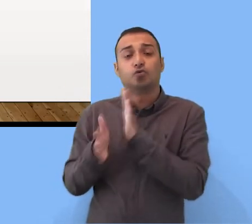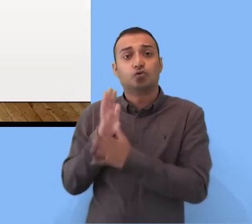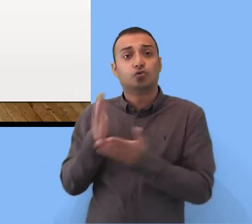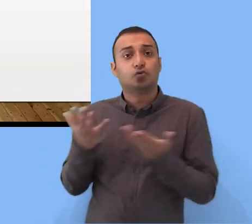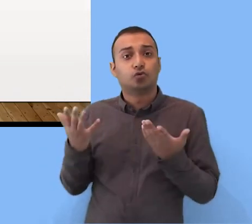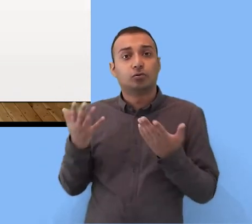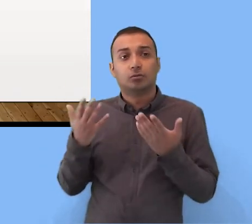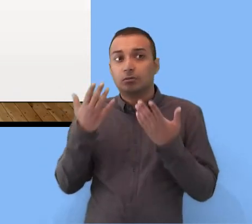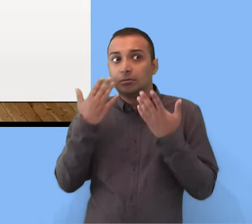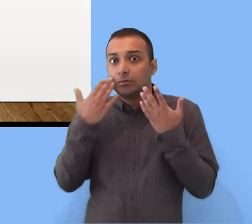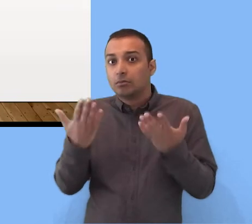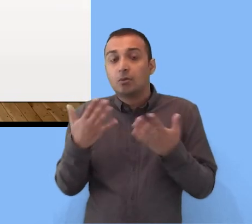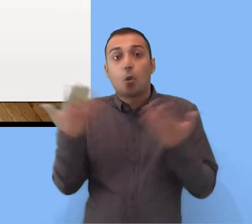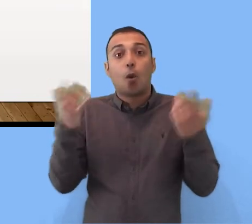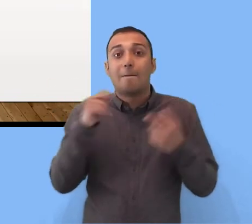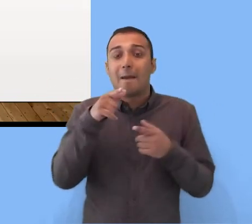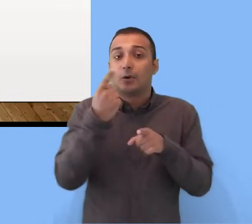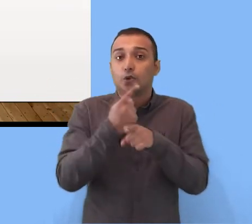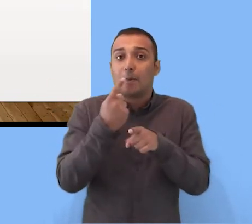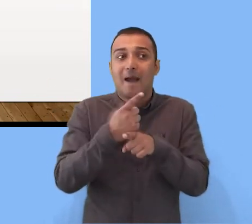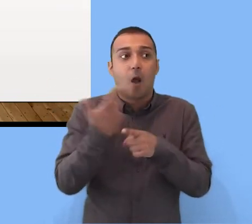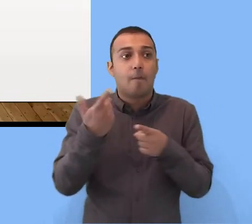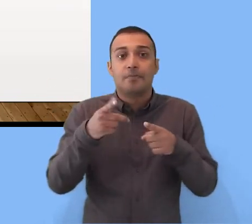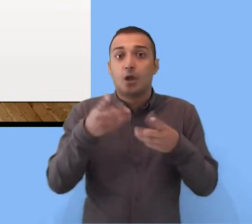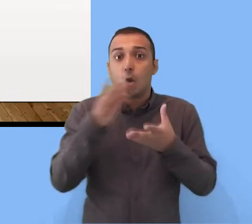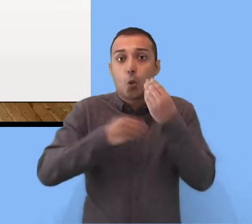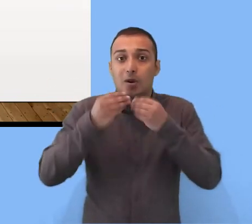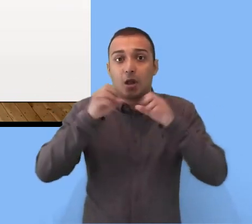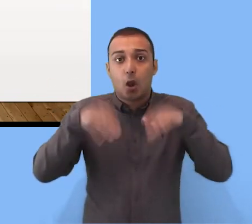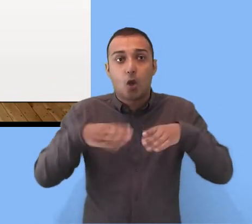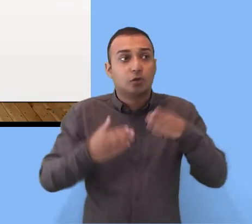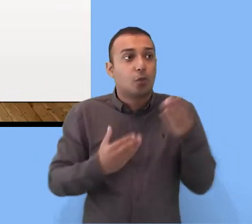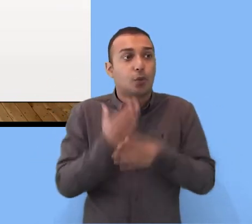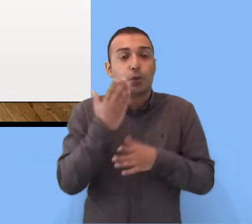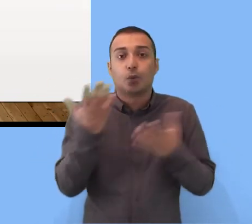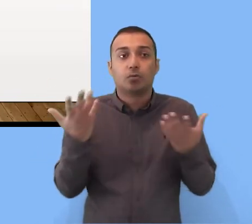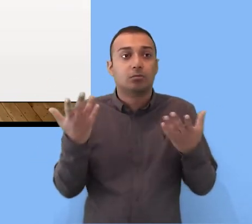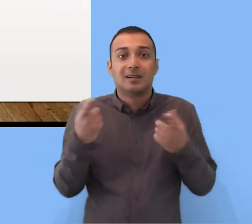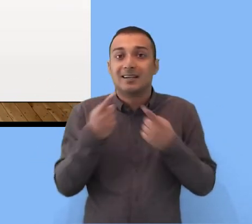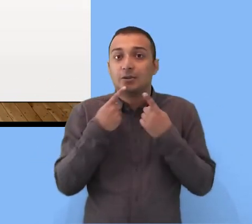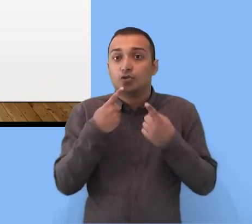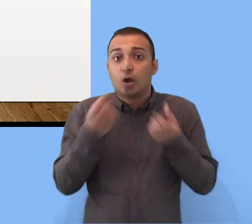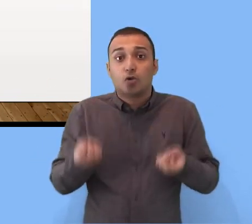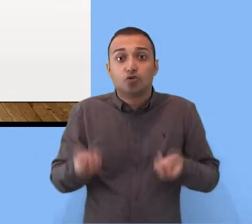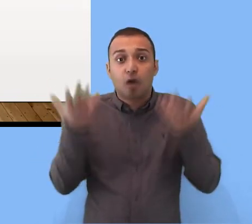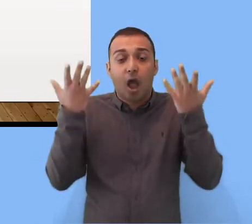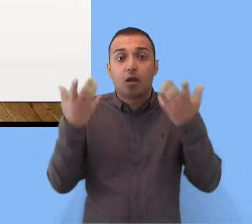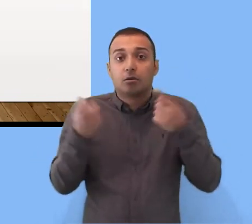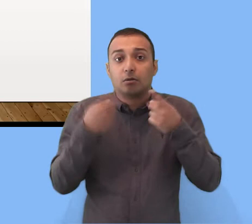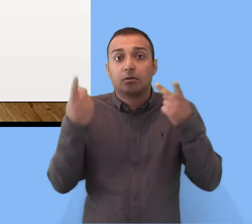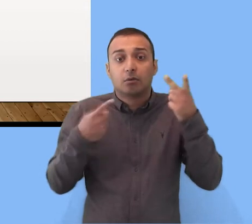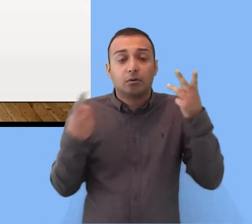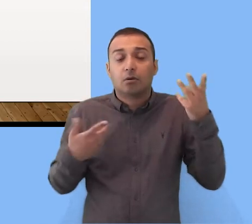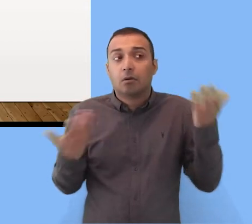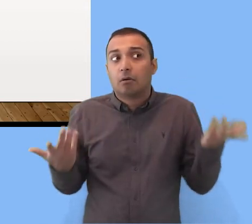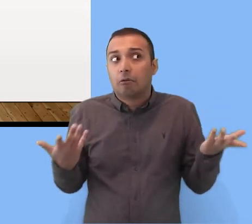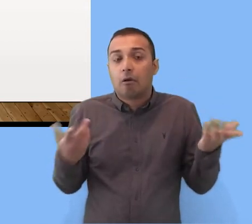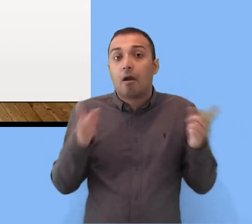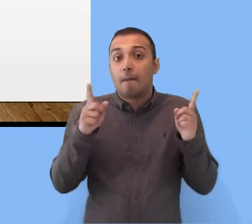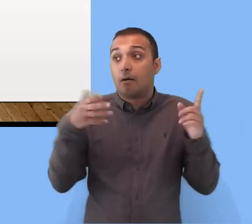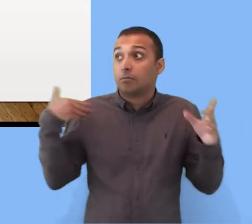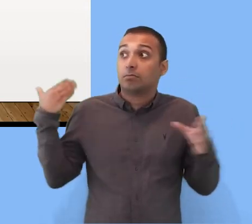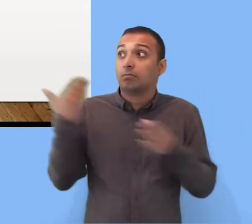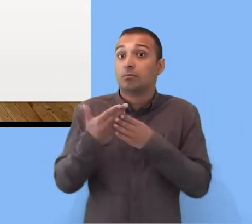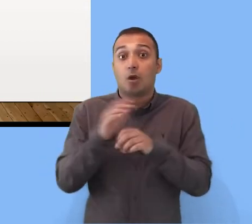over teacher strikes or other healthcare issues, but we've never been through anything like what we've just been through.